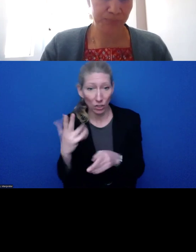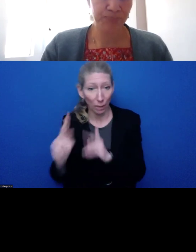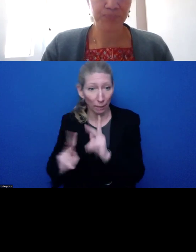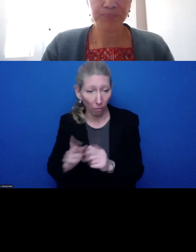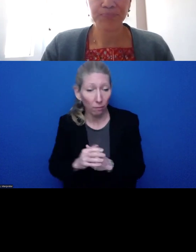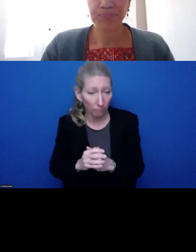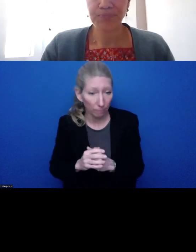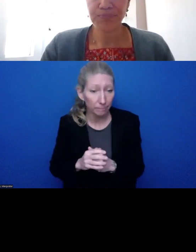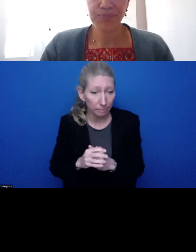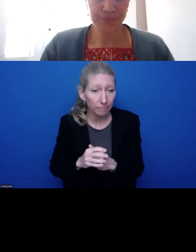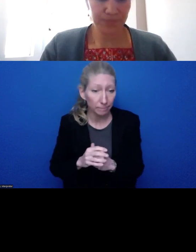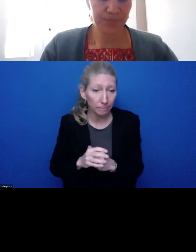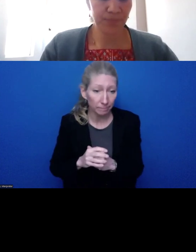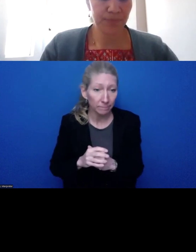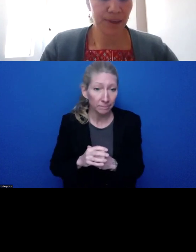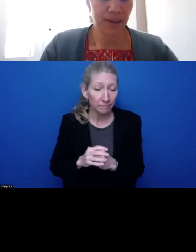populations.